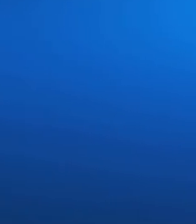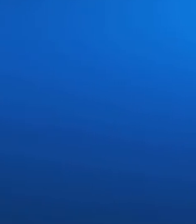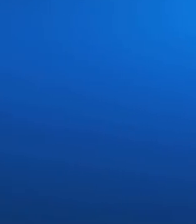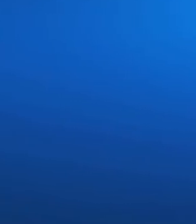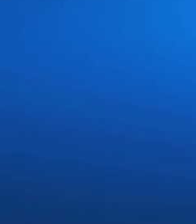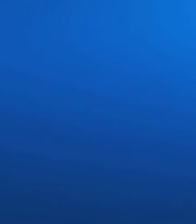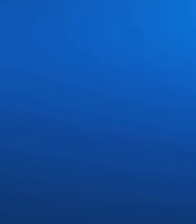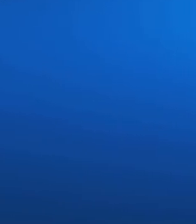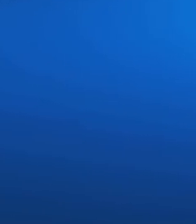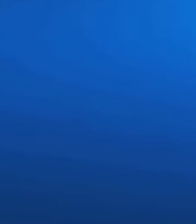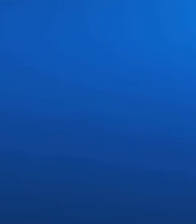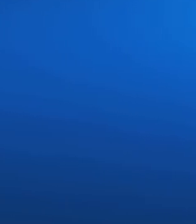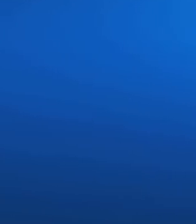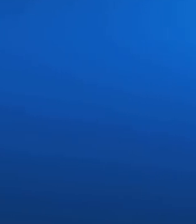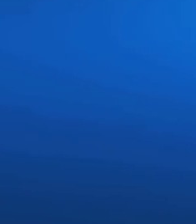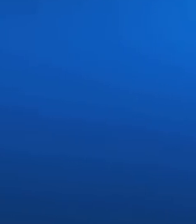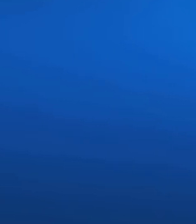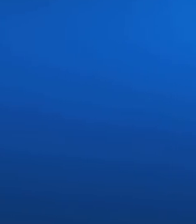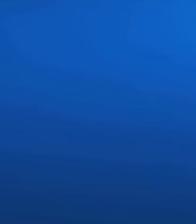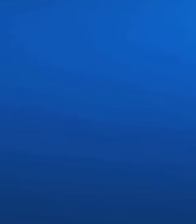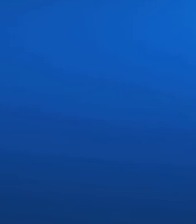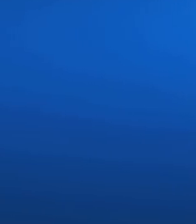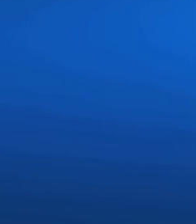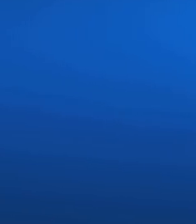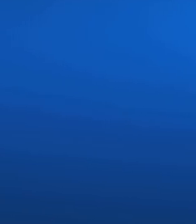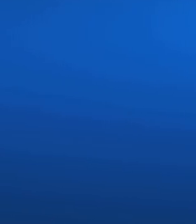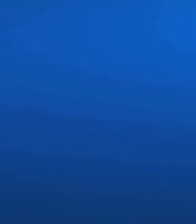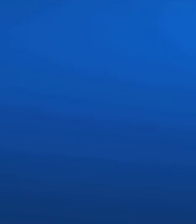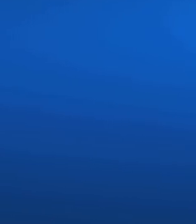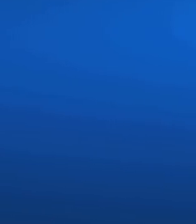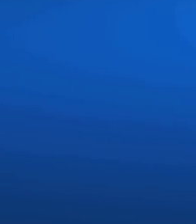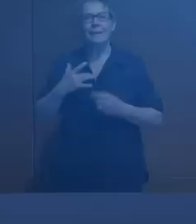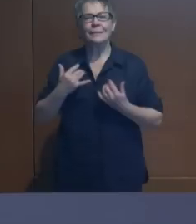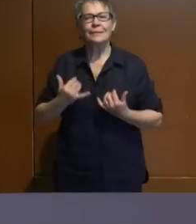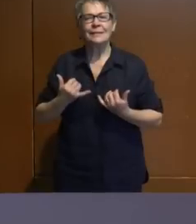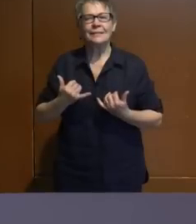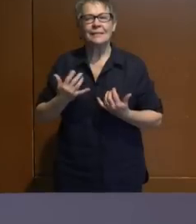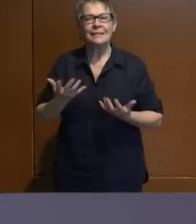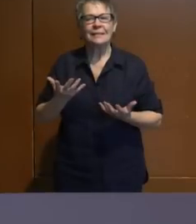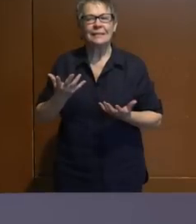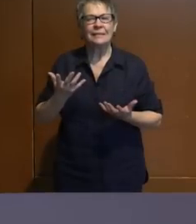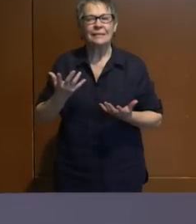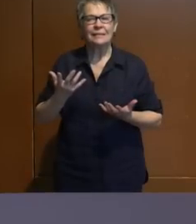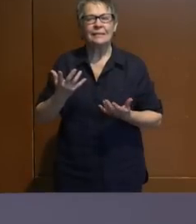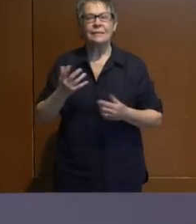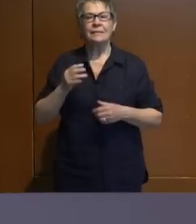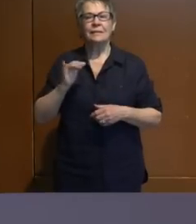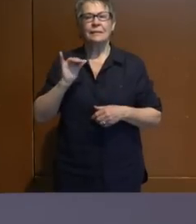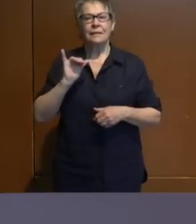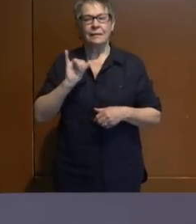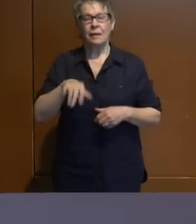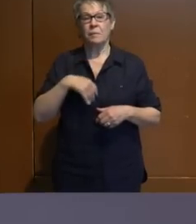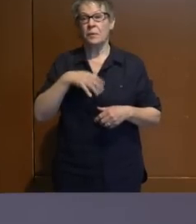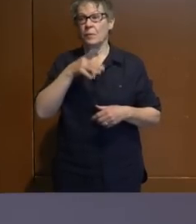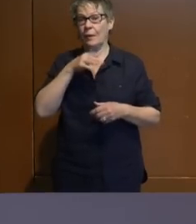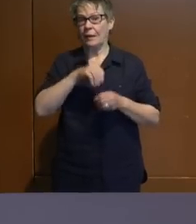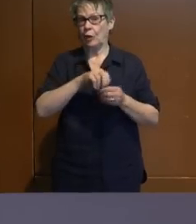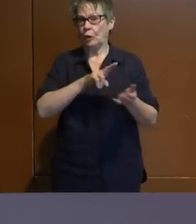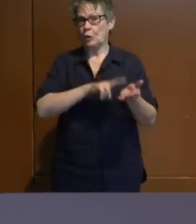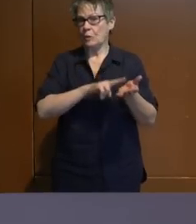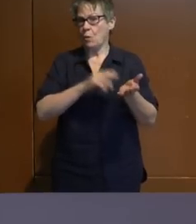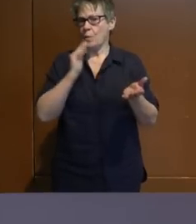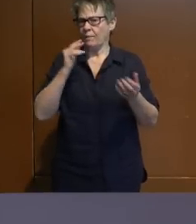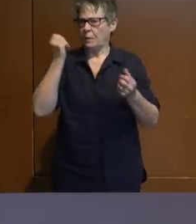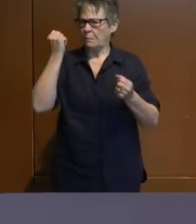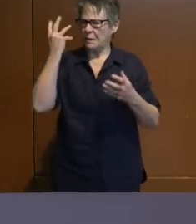From CBS 2 News, this is a special report. Had she been alive today, those would be areas that would all